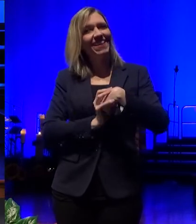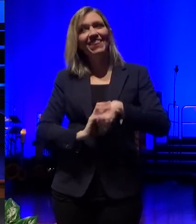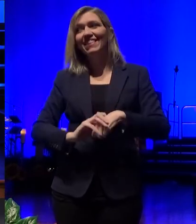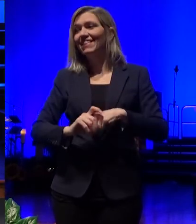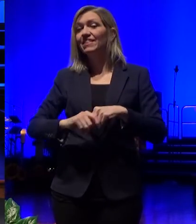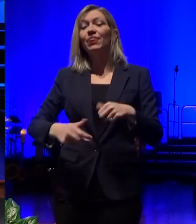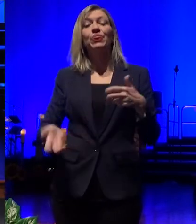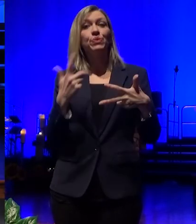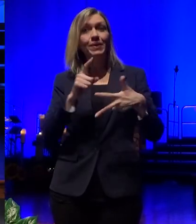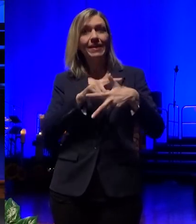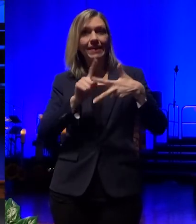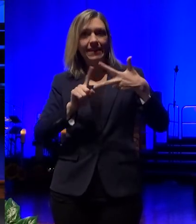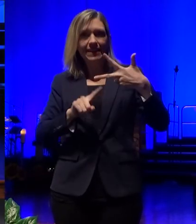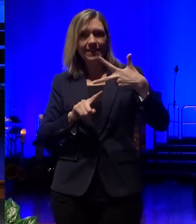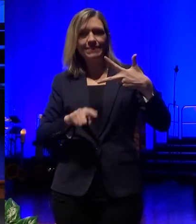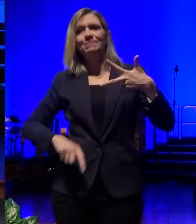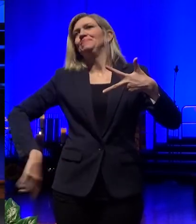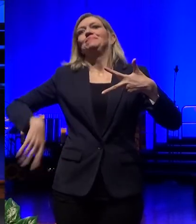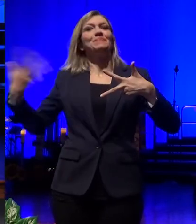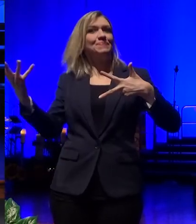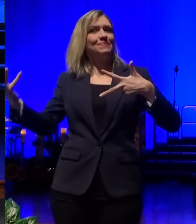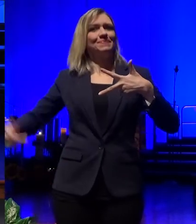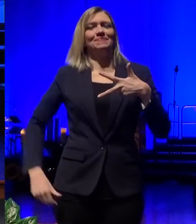Yeah. Those three portals are